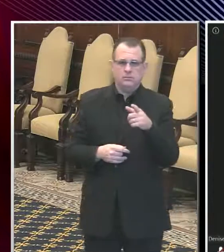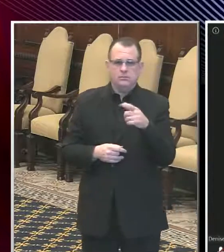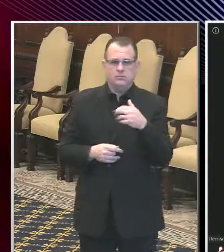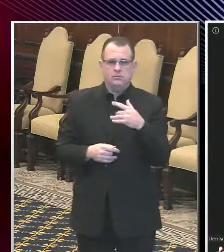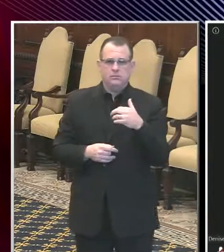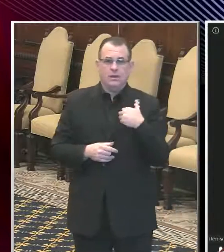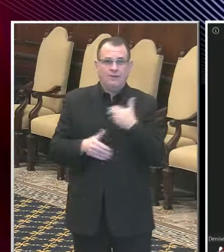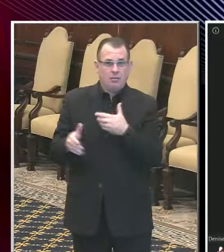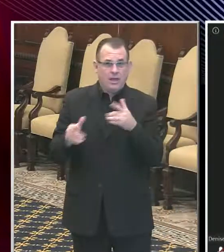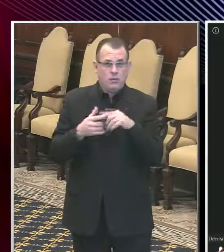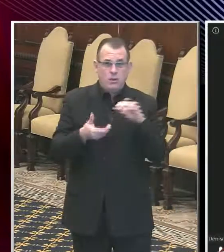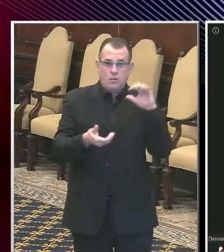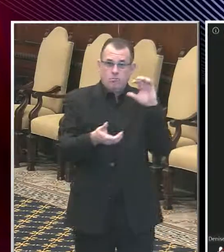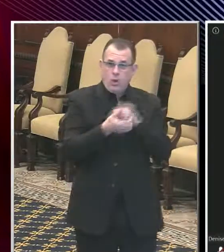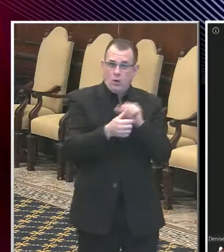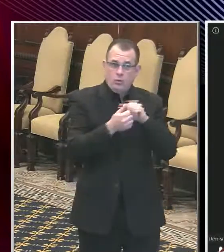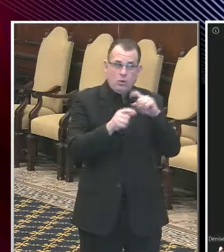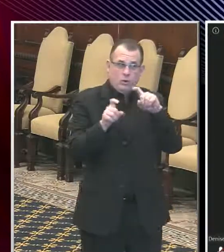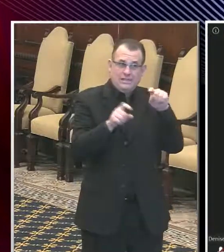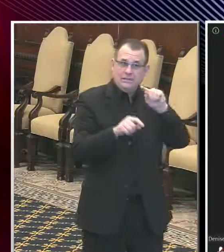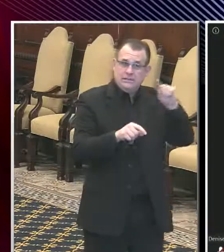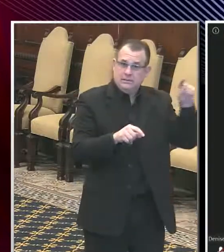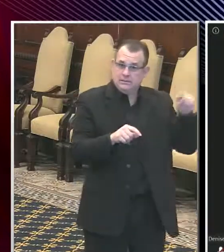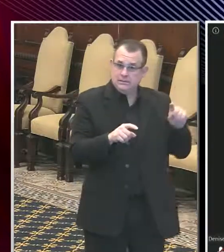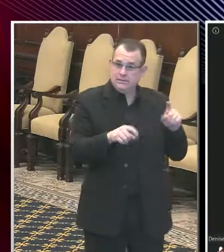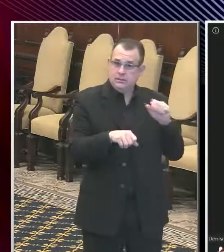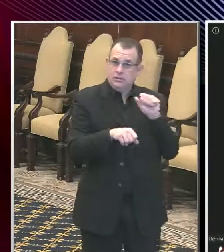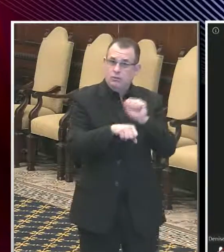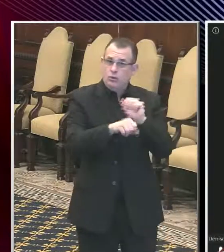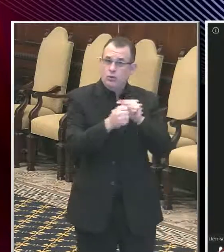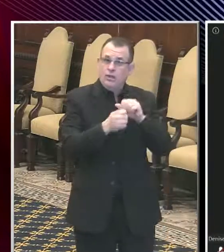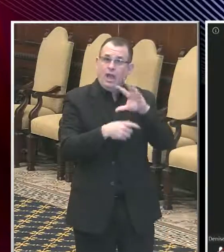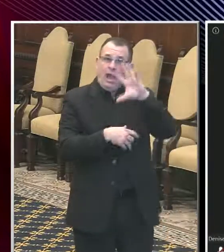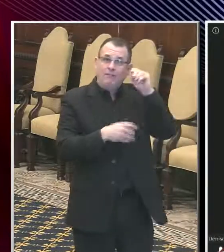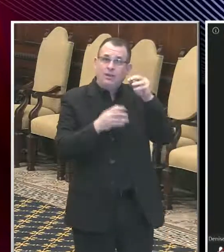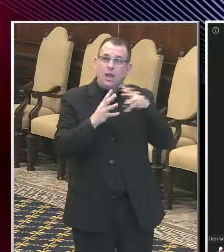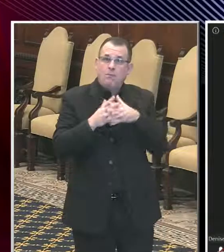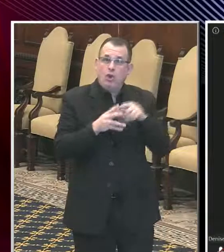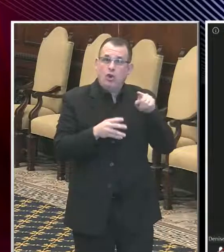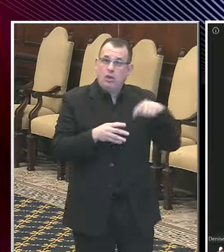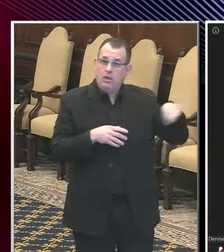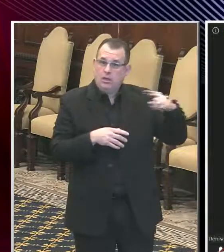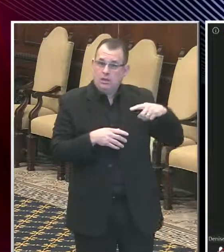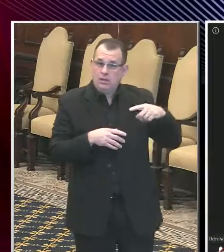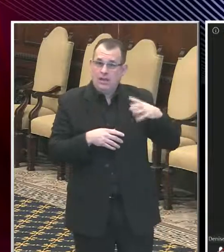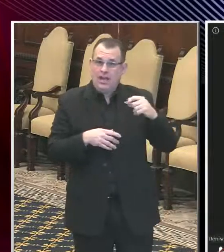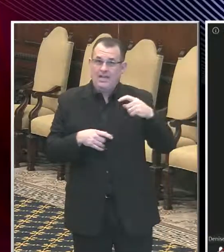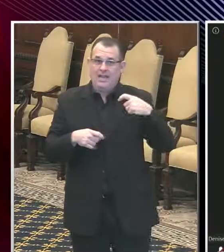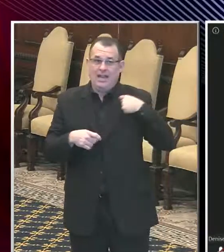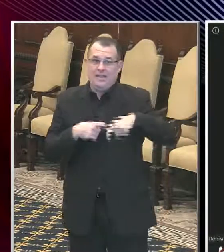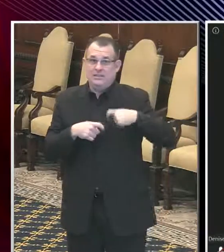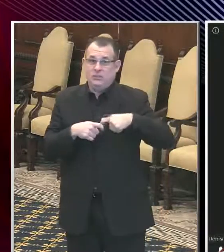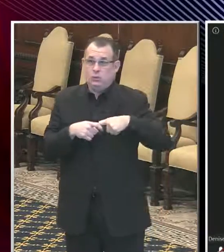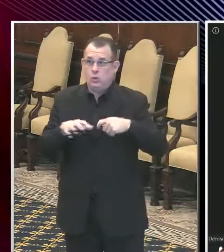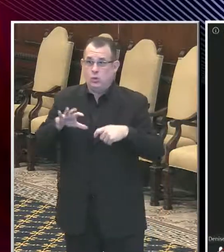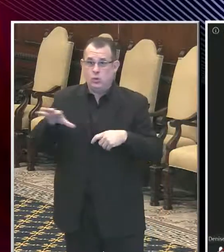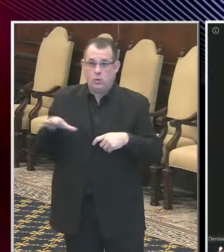organizations that work with the African American and Latino communities in terms of this additional testing,